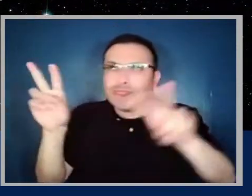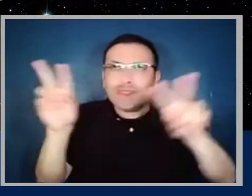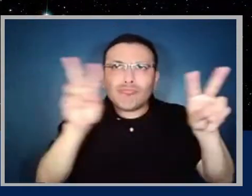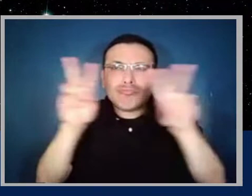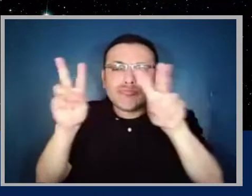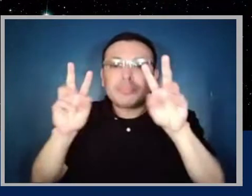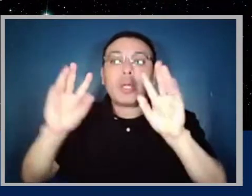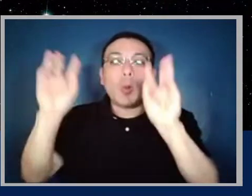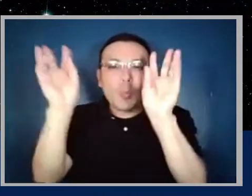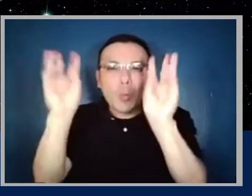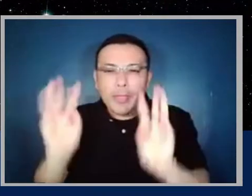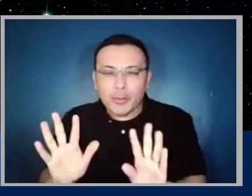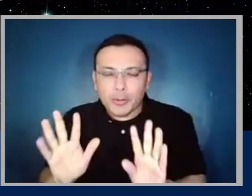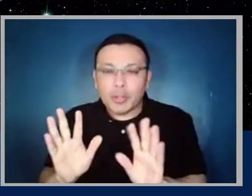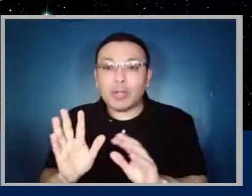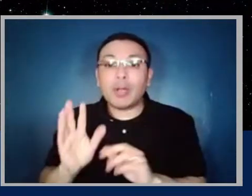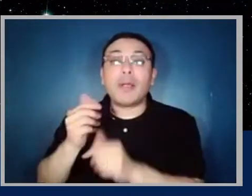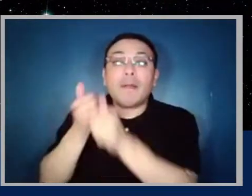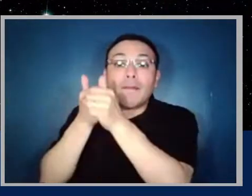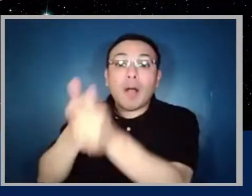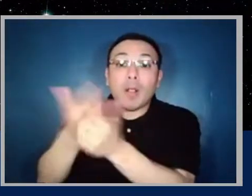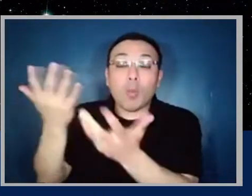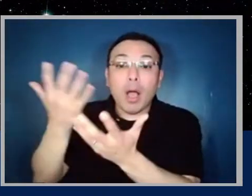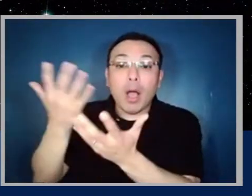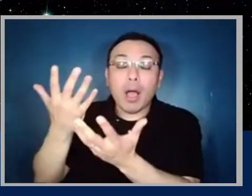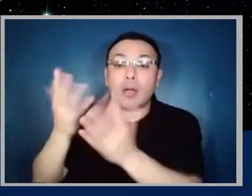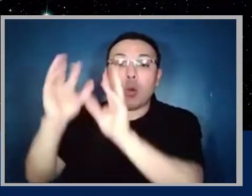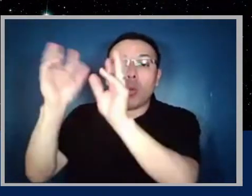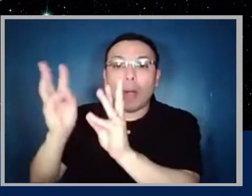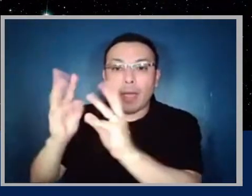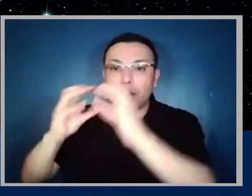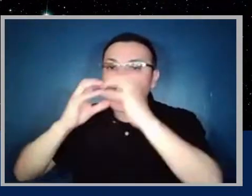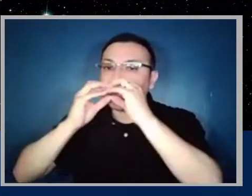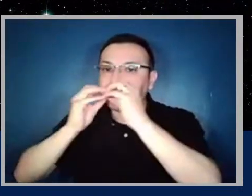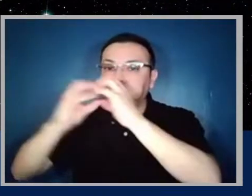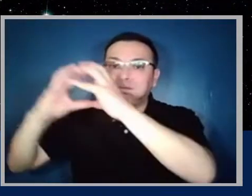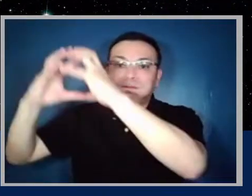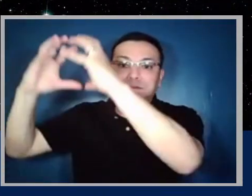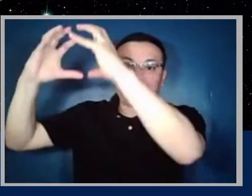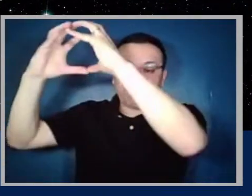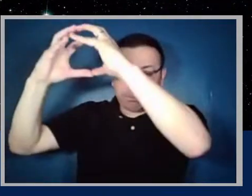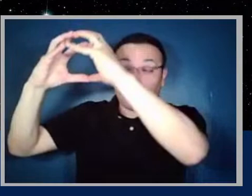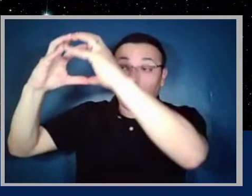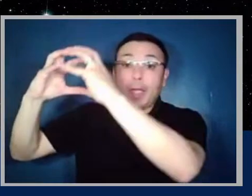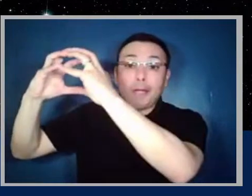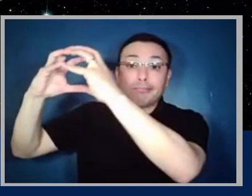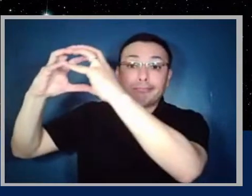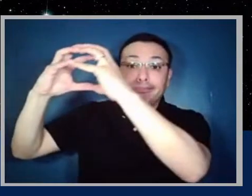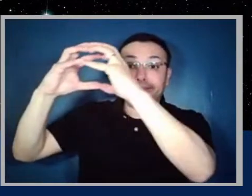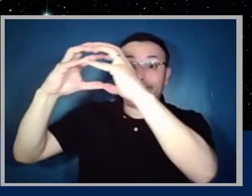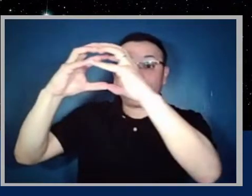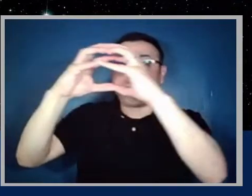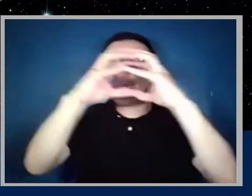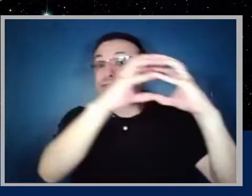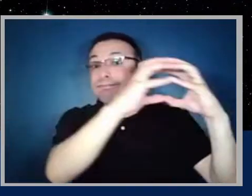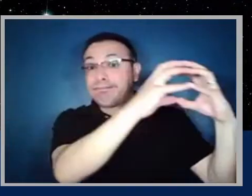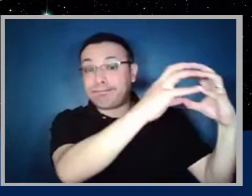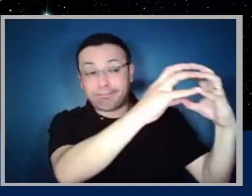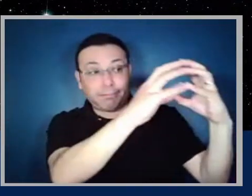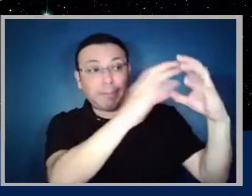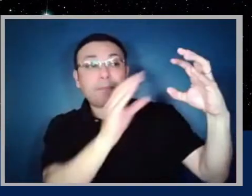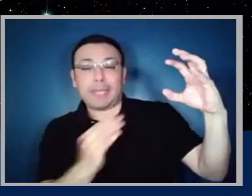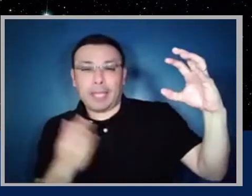weather balloon data analysis that we use to put into this tool to give us